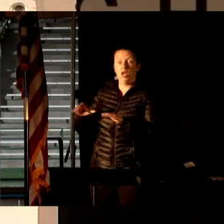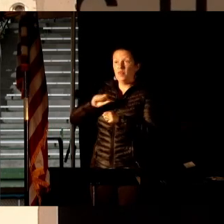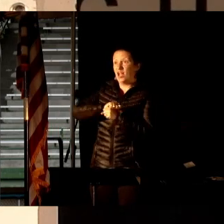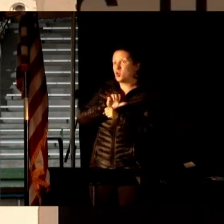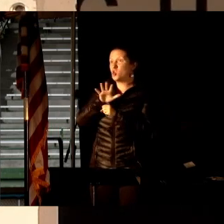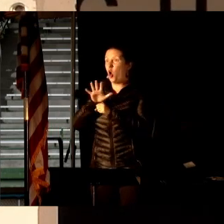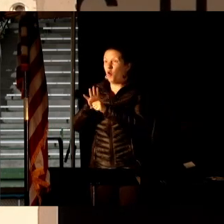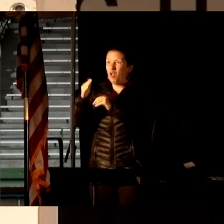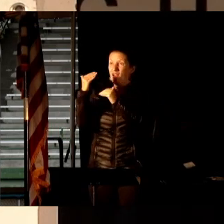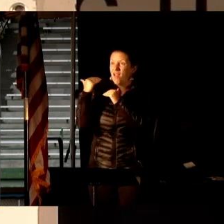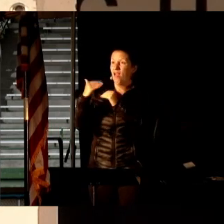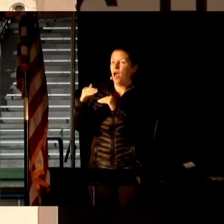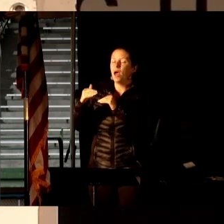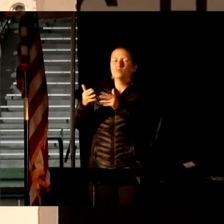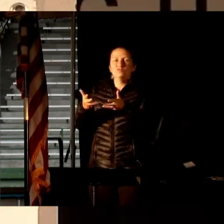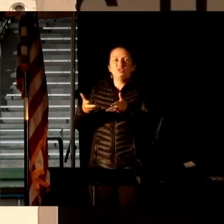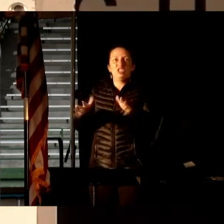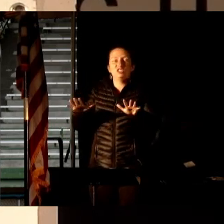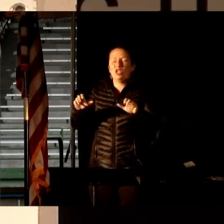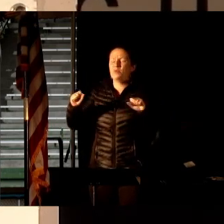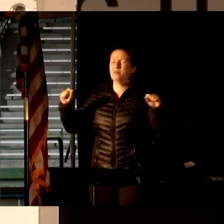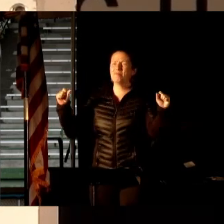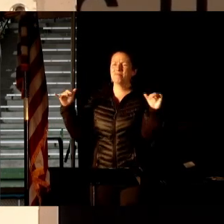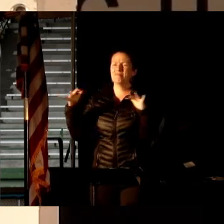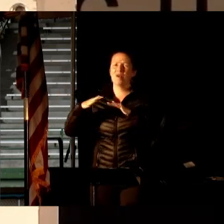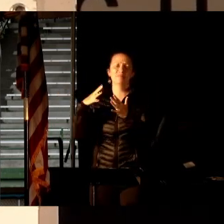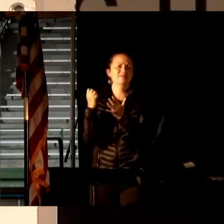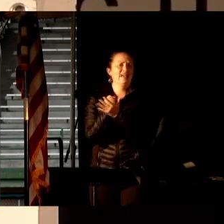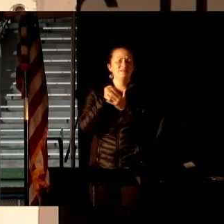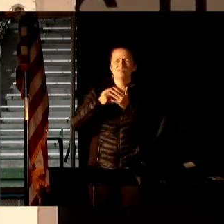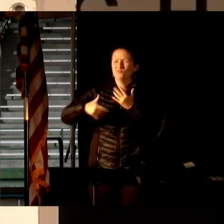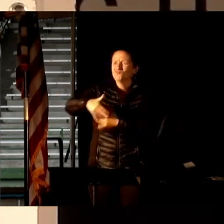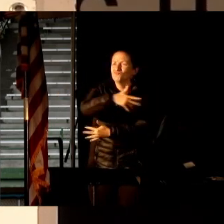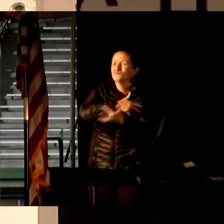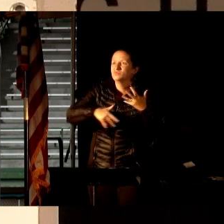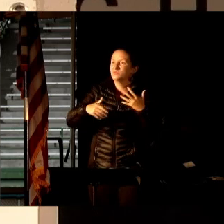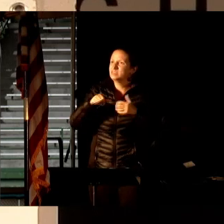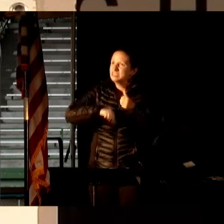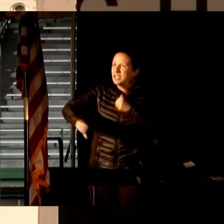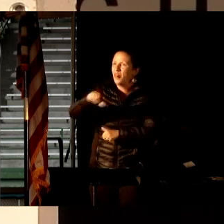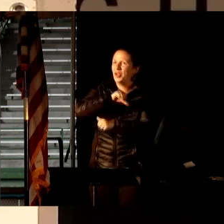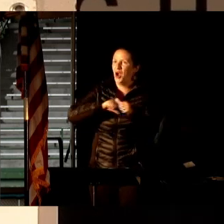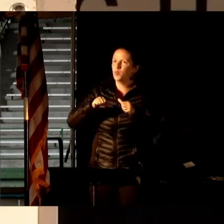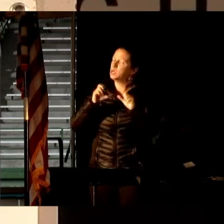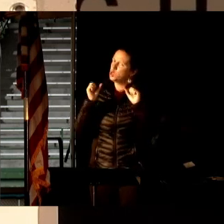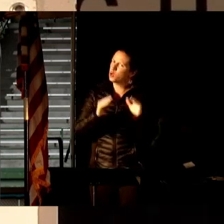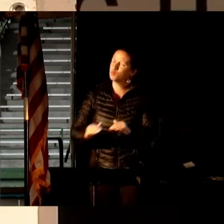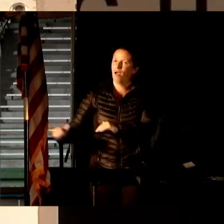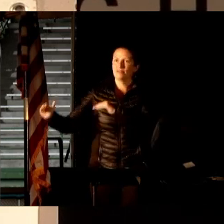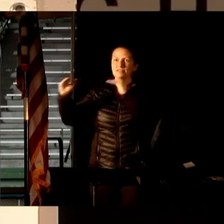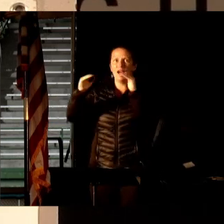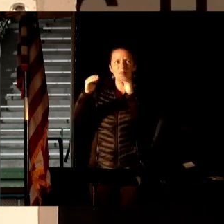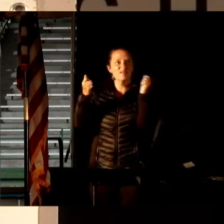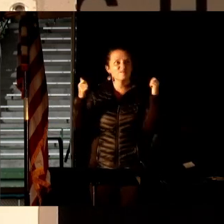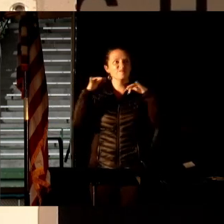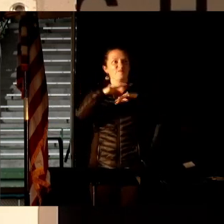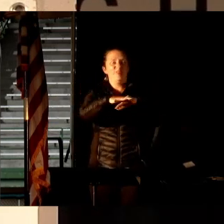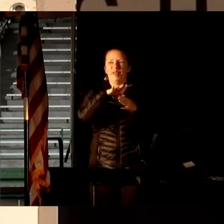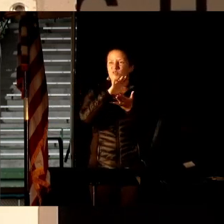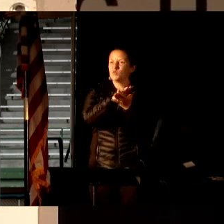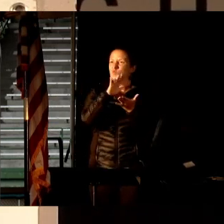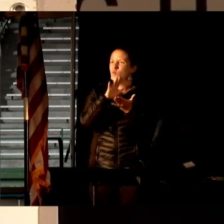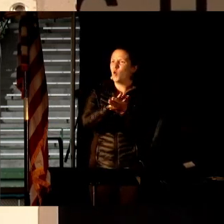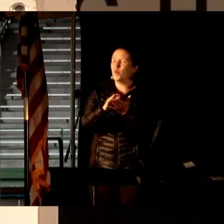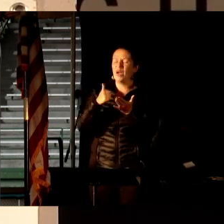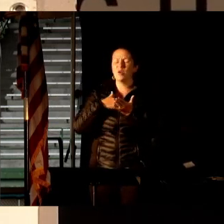we were finally allowed to be with one another again. Back in the building and back at a school that had held so many fond memories